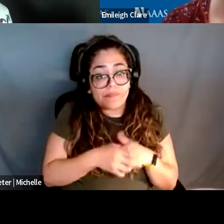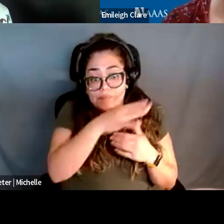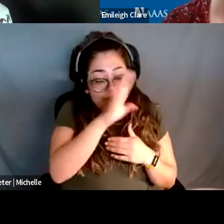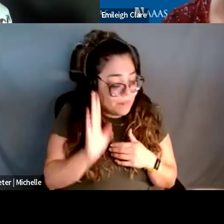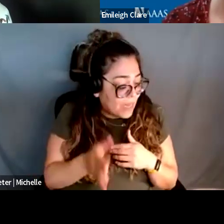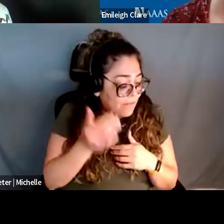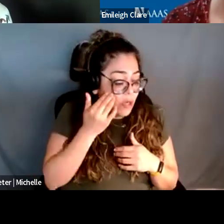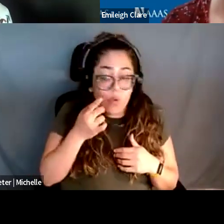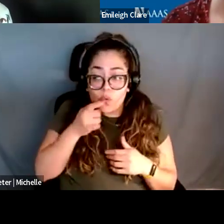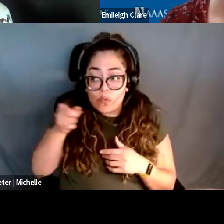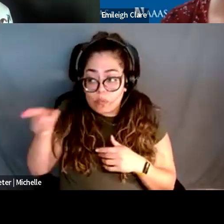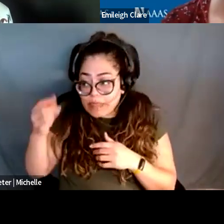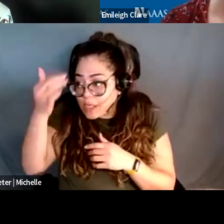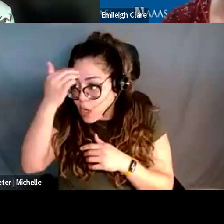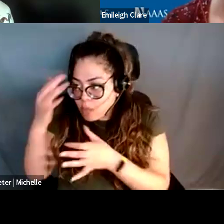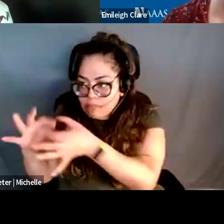know and can connect you with. So.